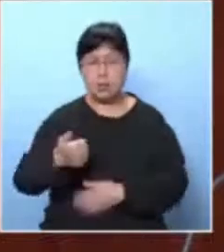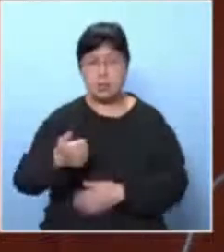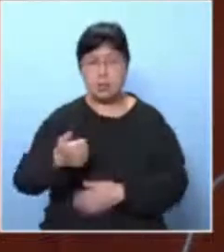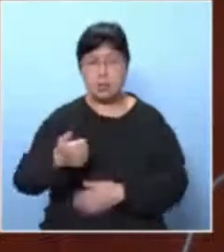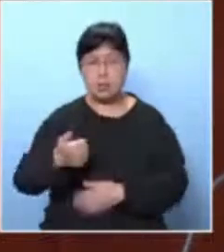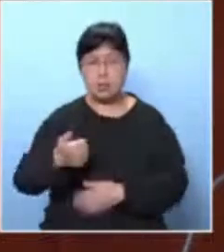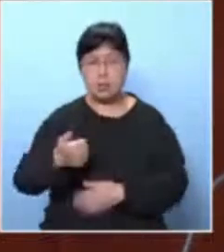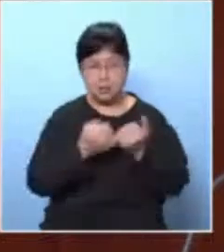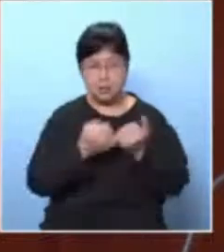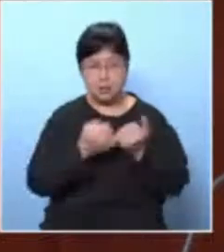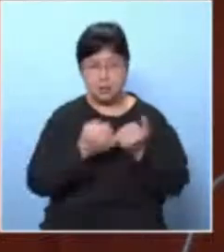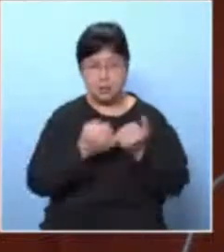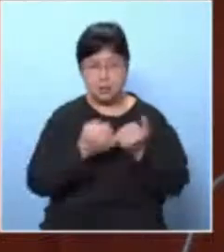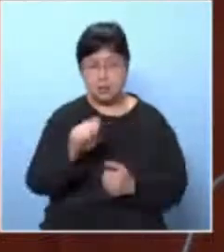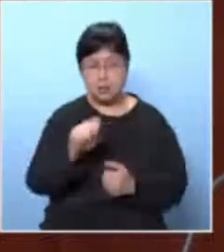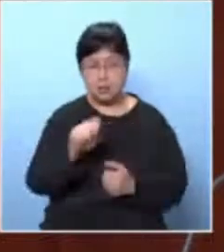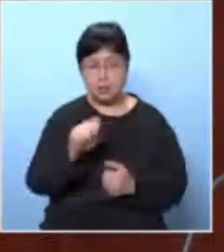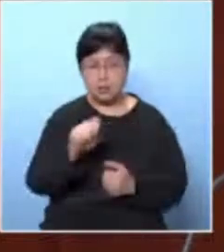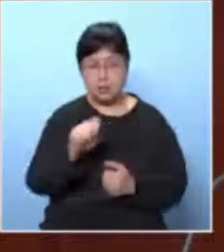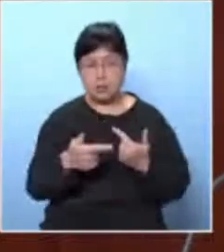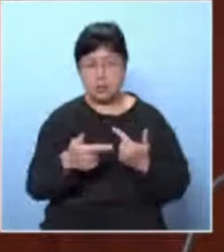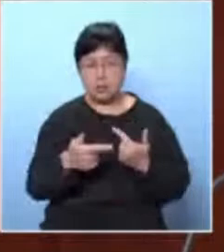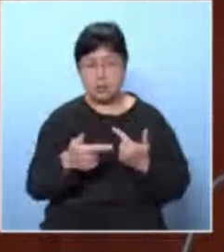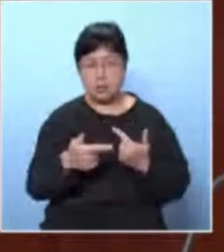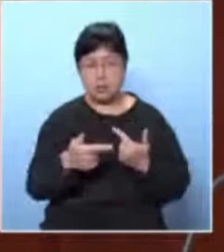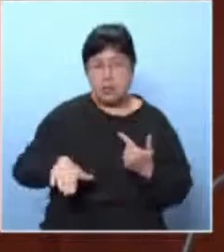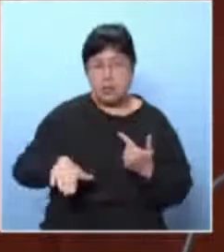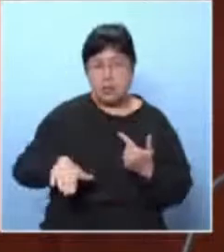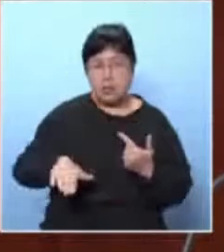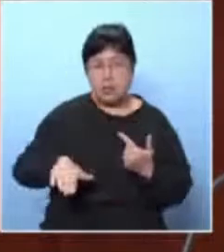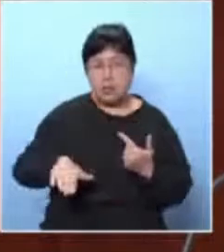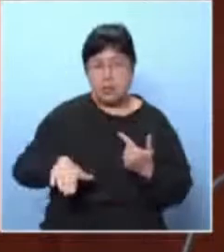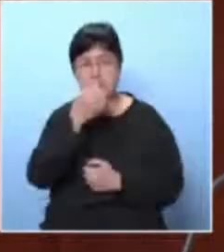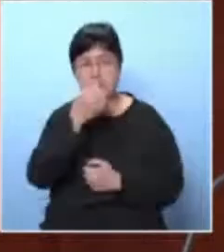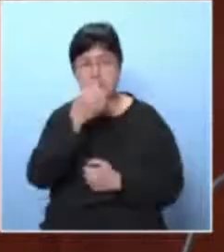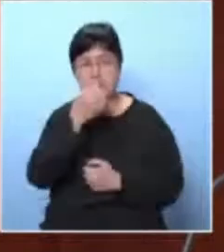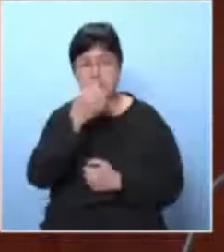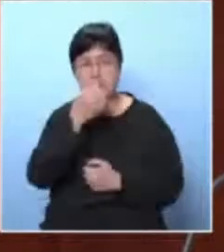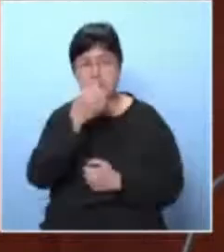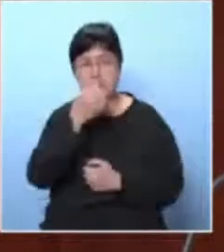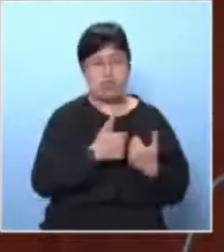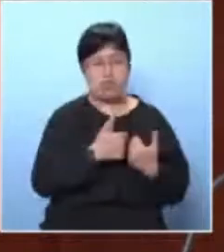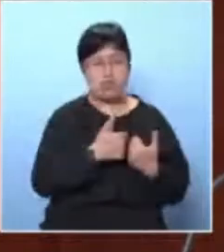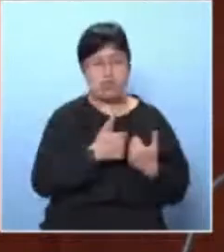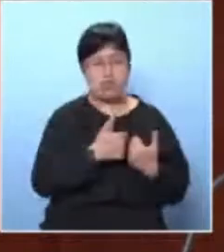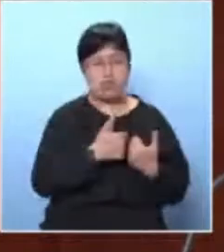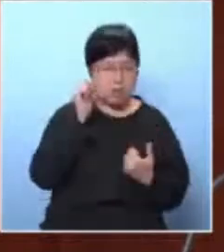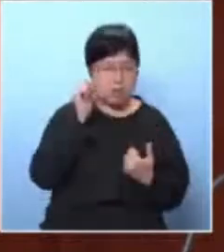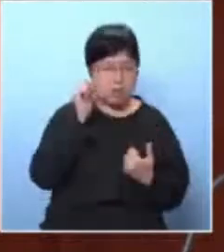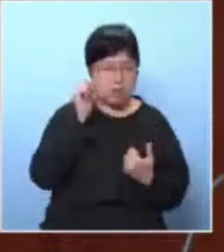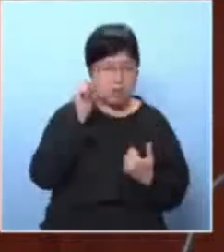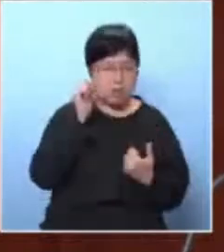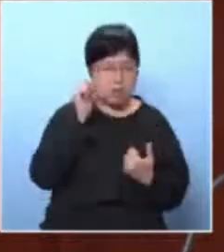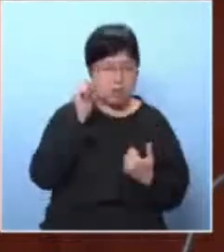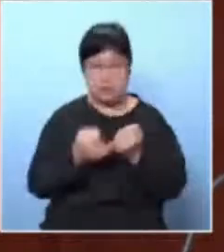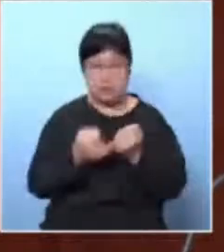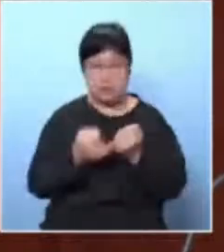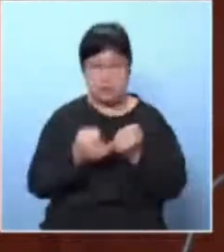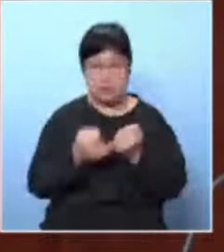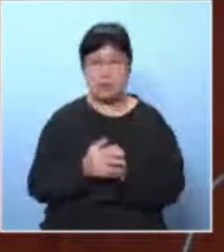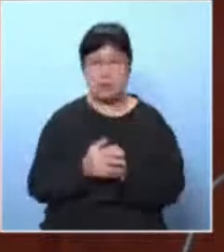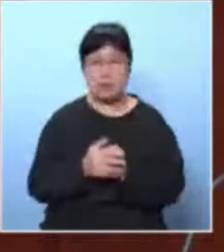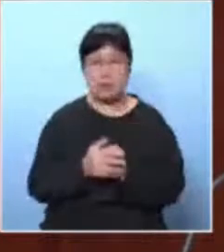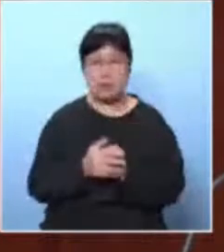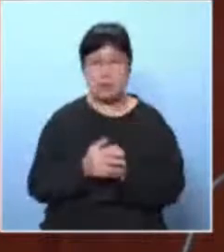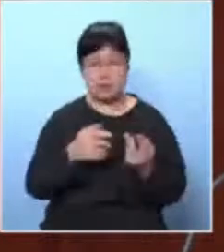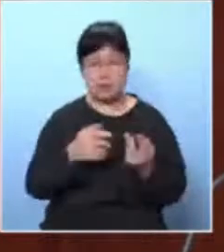its lowest level. The average parity of local couples dropped to a record low of 0.9